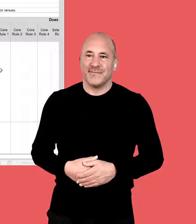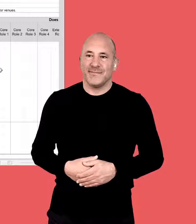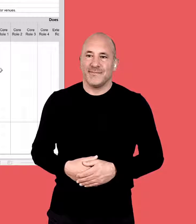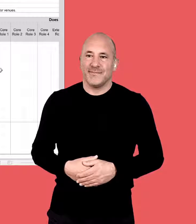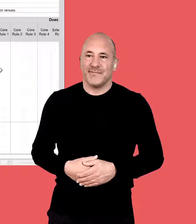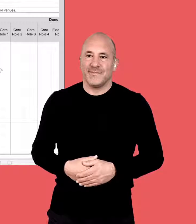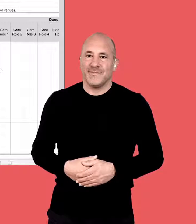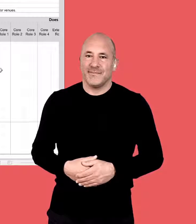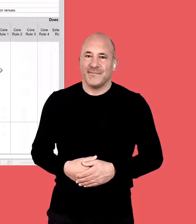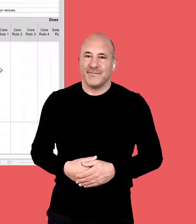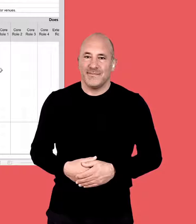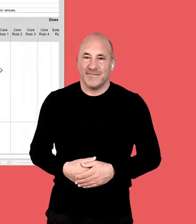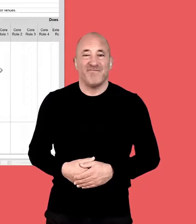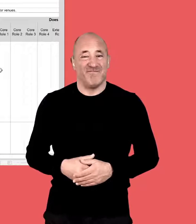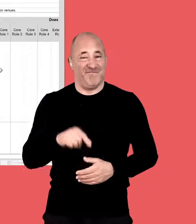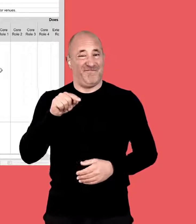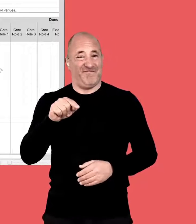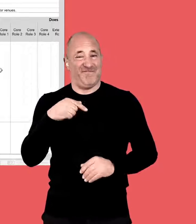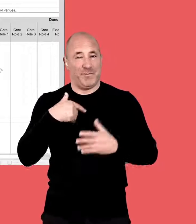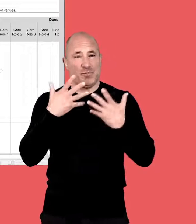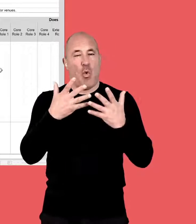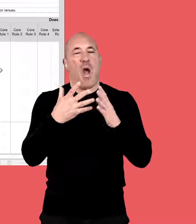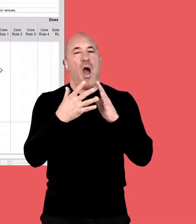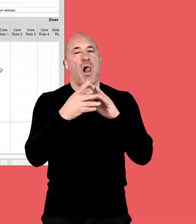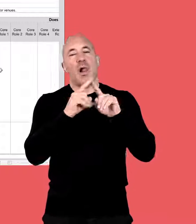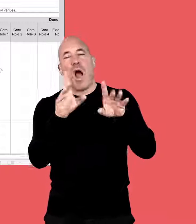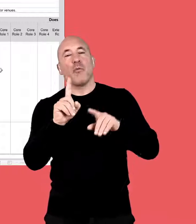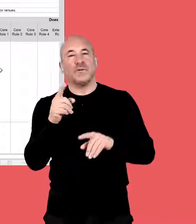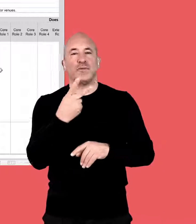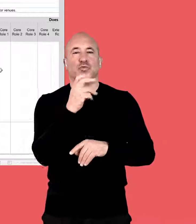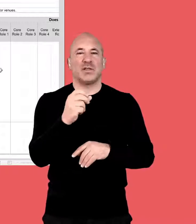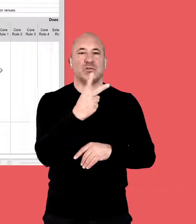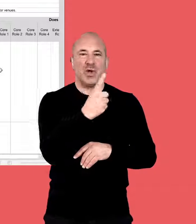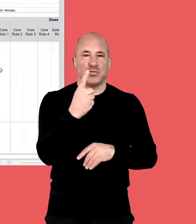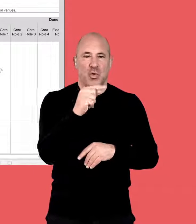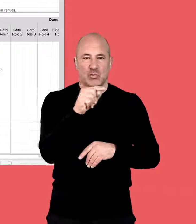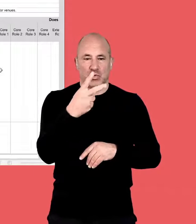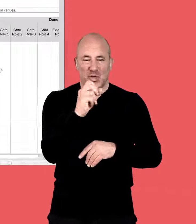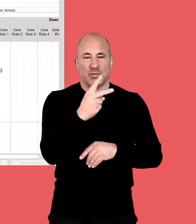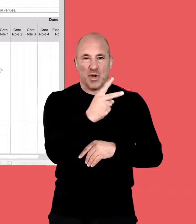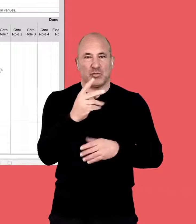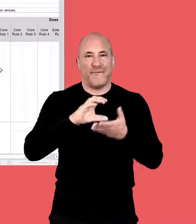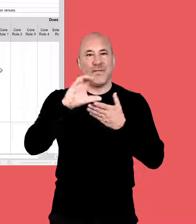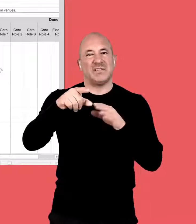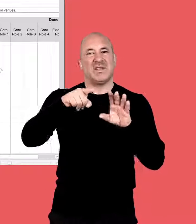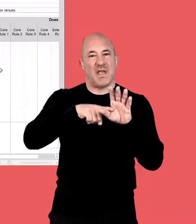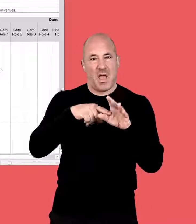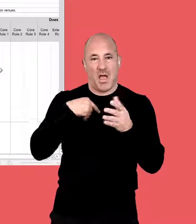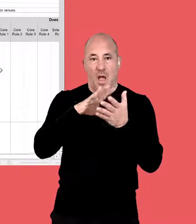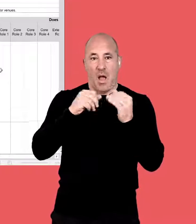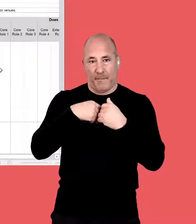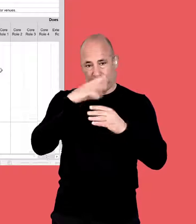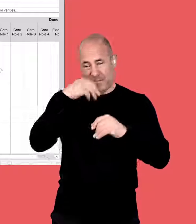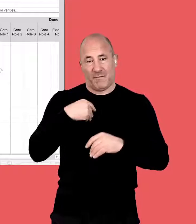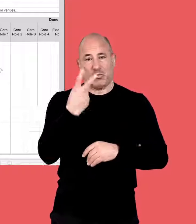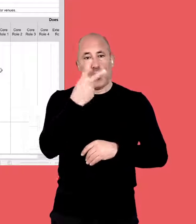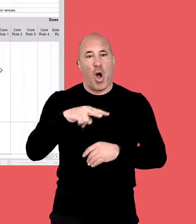The example given in this scenario is that they currently have 250 children and young